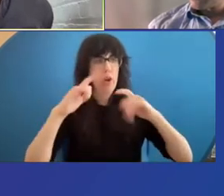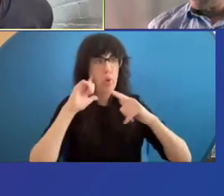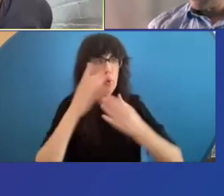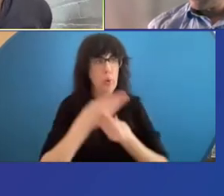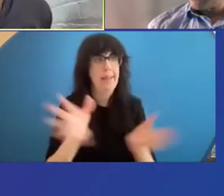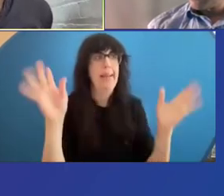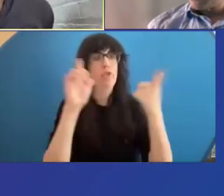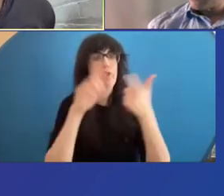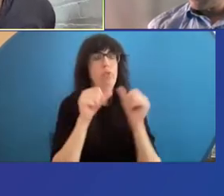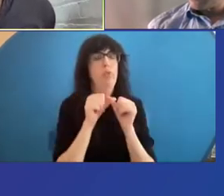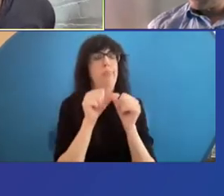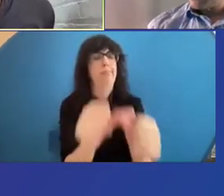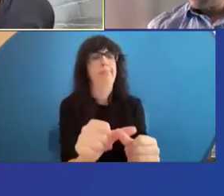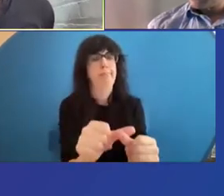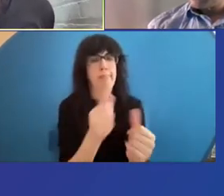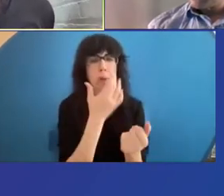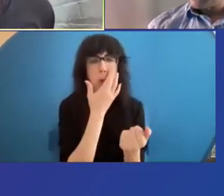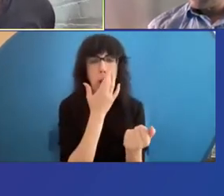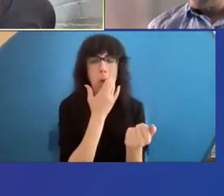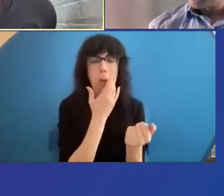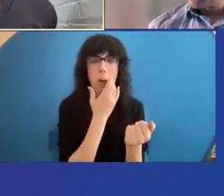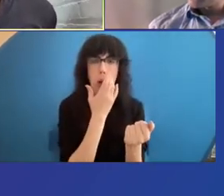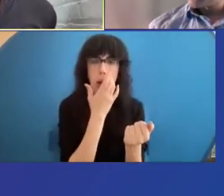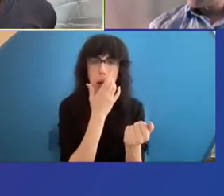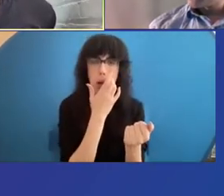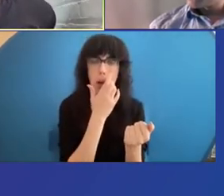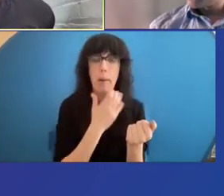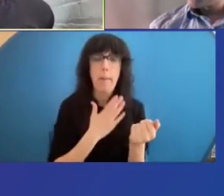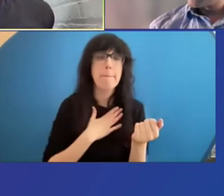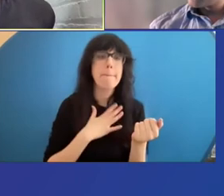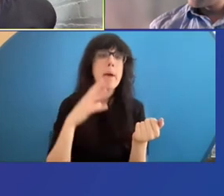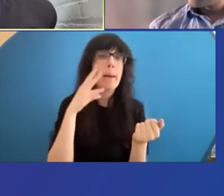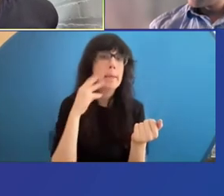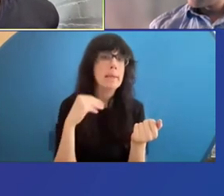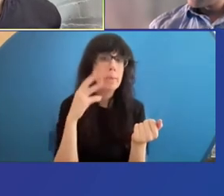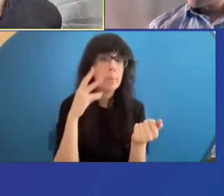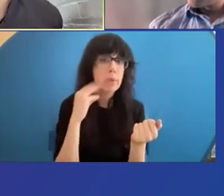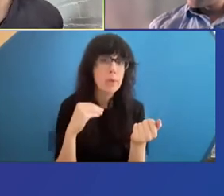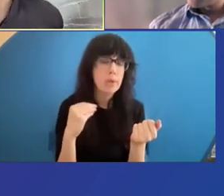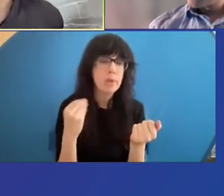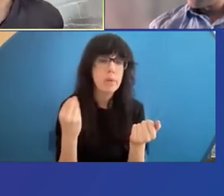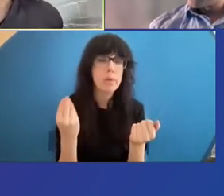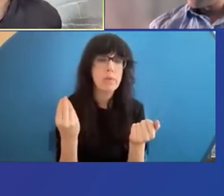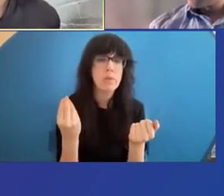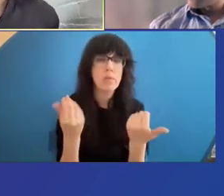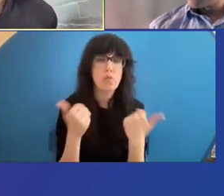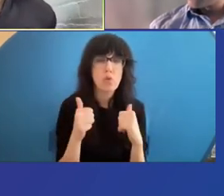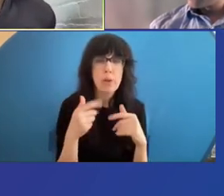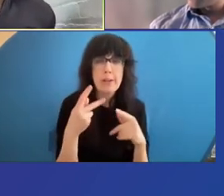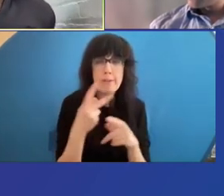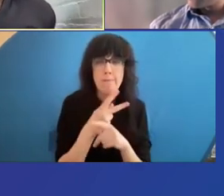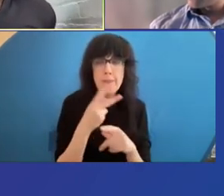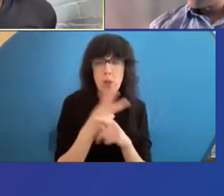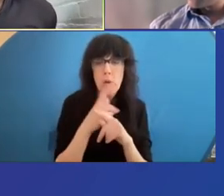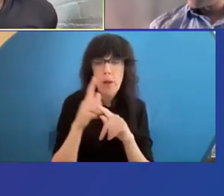to communicate. I think my experience of finding the threads